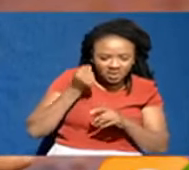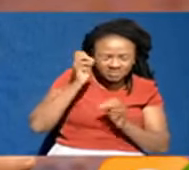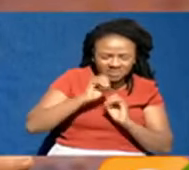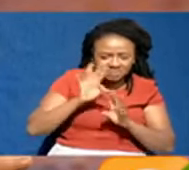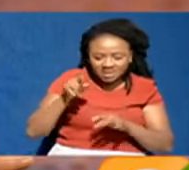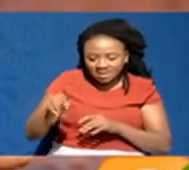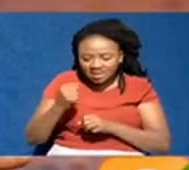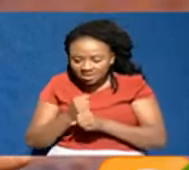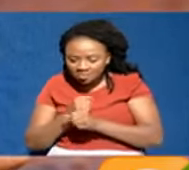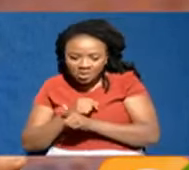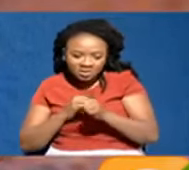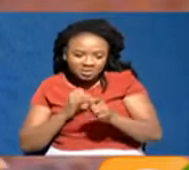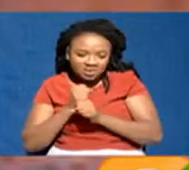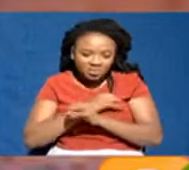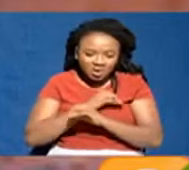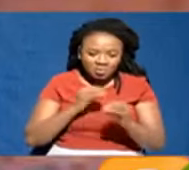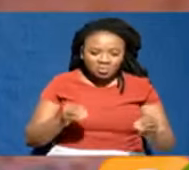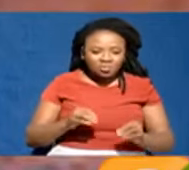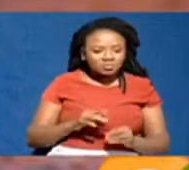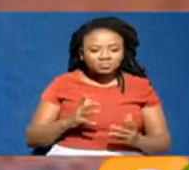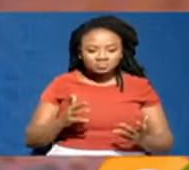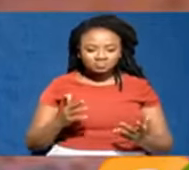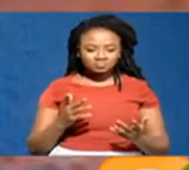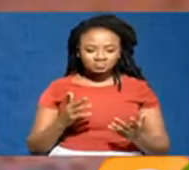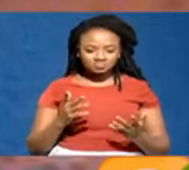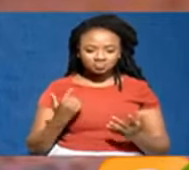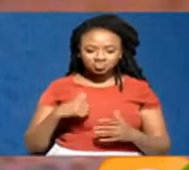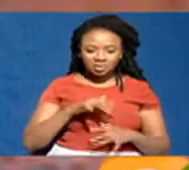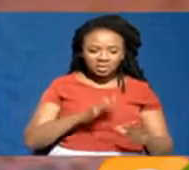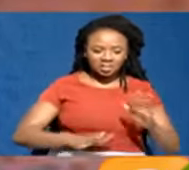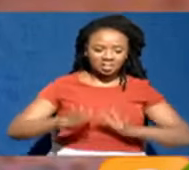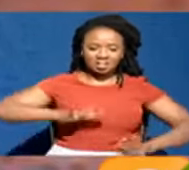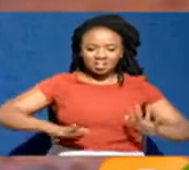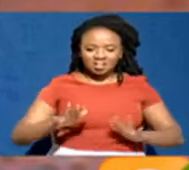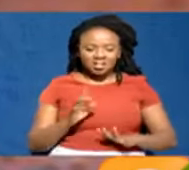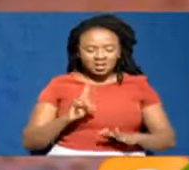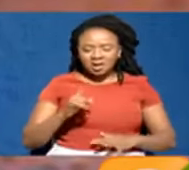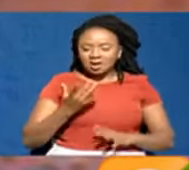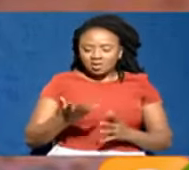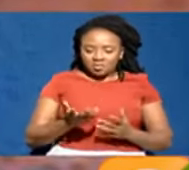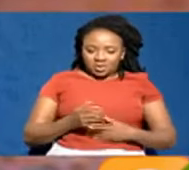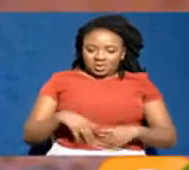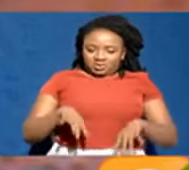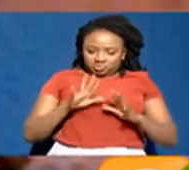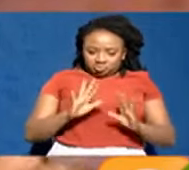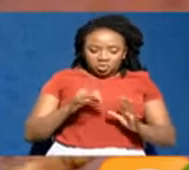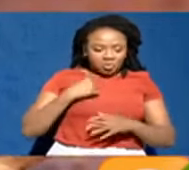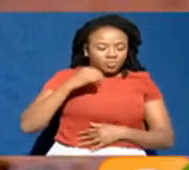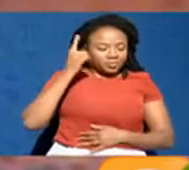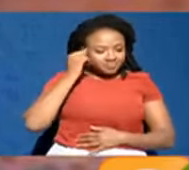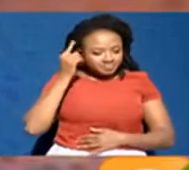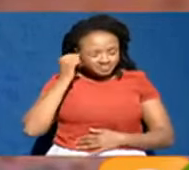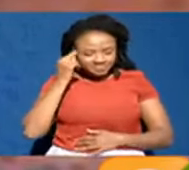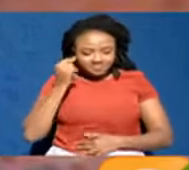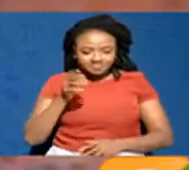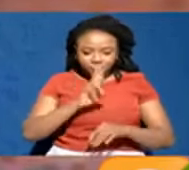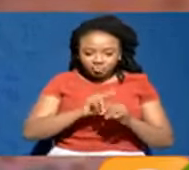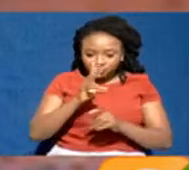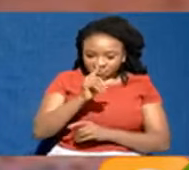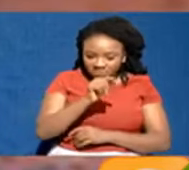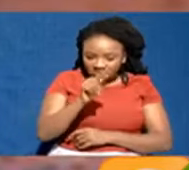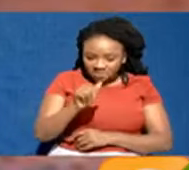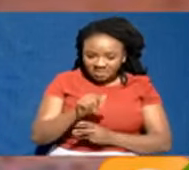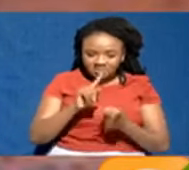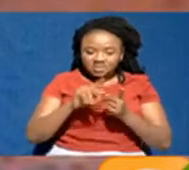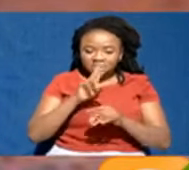no need to reinvent the wheel. So we don't need to be on panic mode. We just need to stop, to relook, rethink, use data, use evidence,